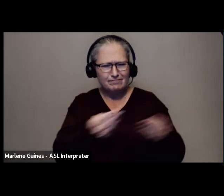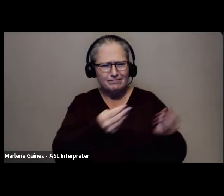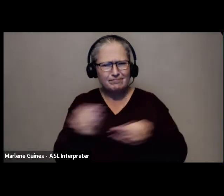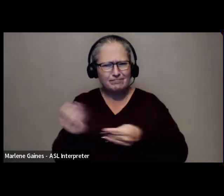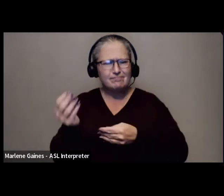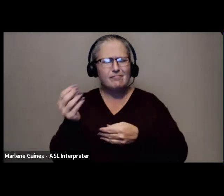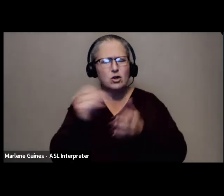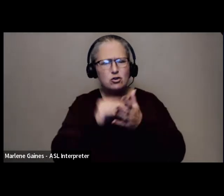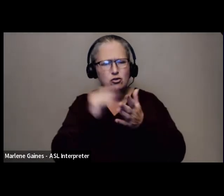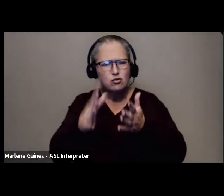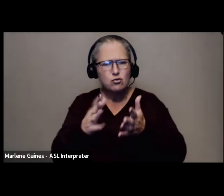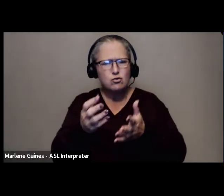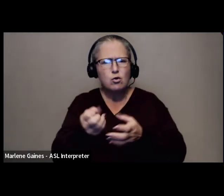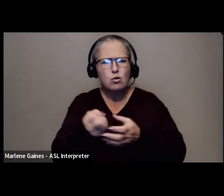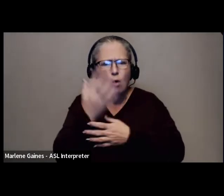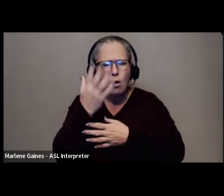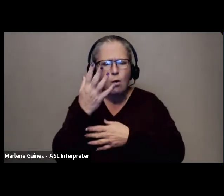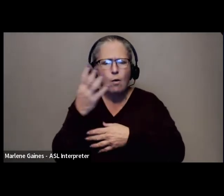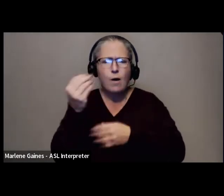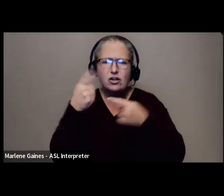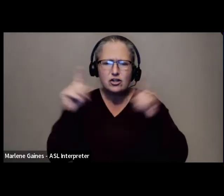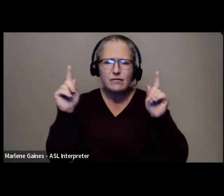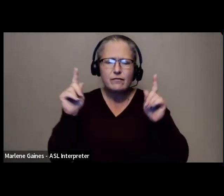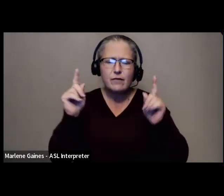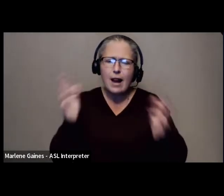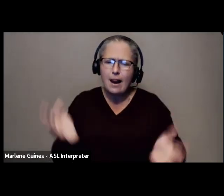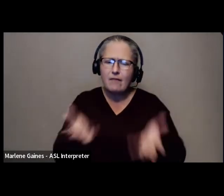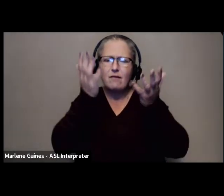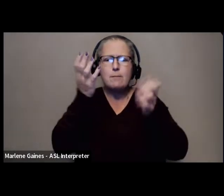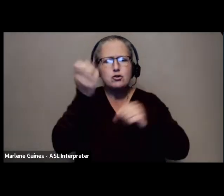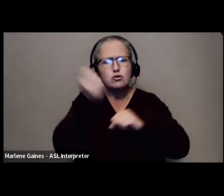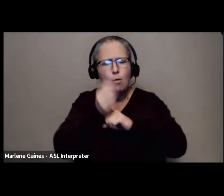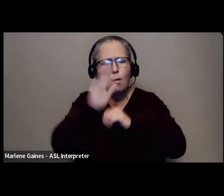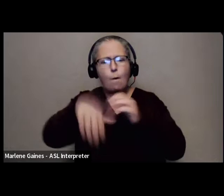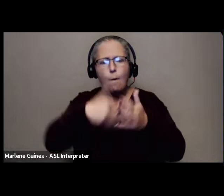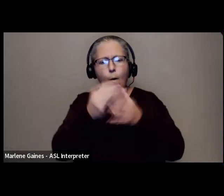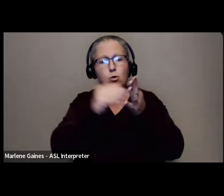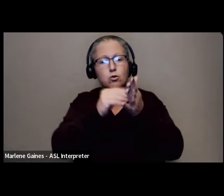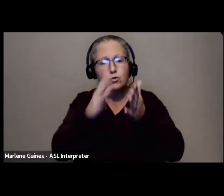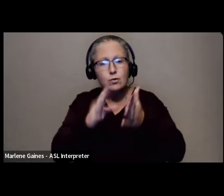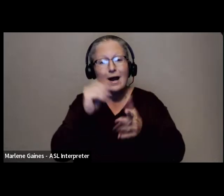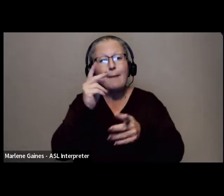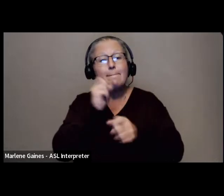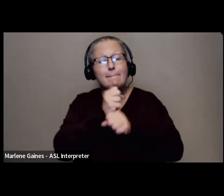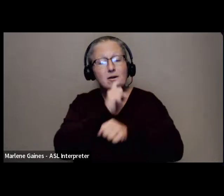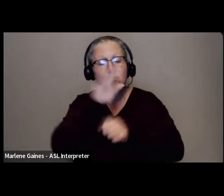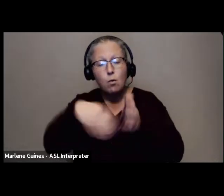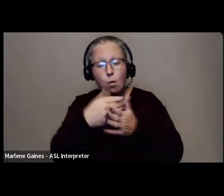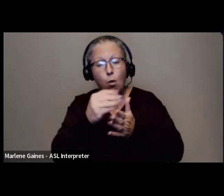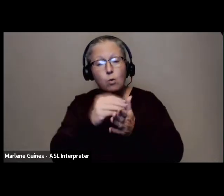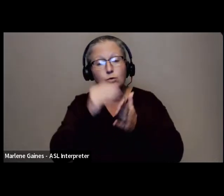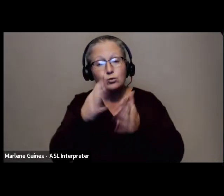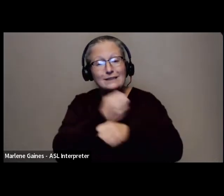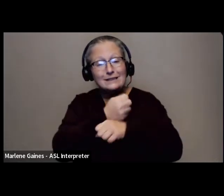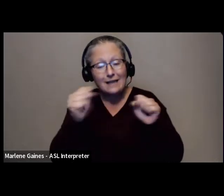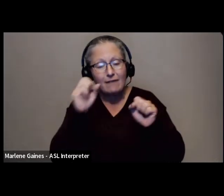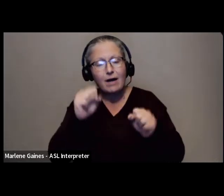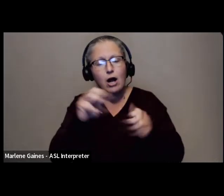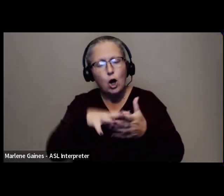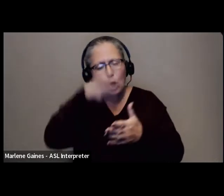growth and achievement, to lift up and support all students, and yes, to keep all students safe and in a safe learning